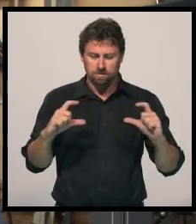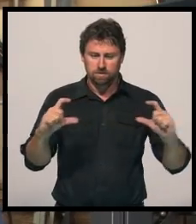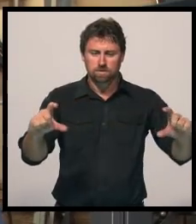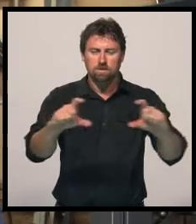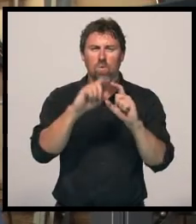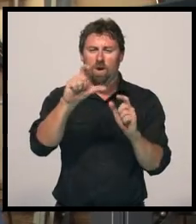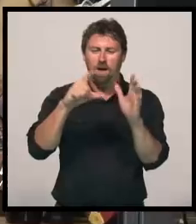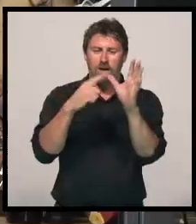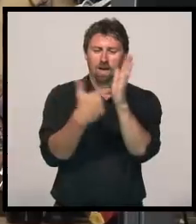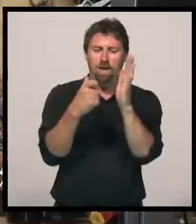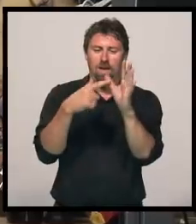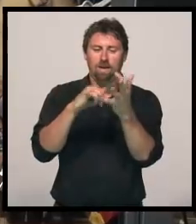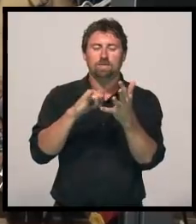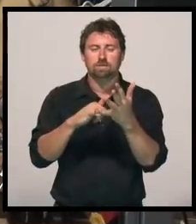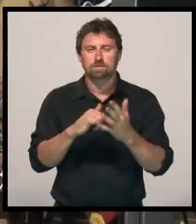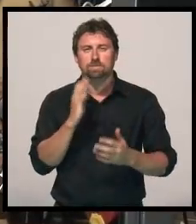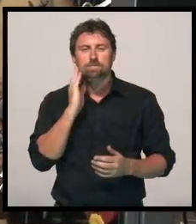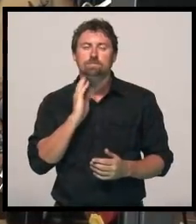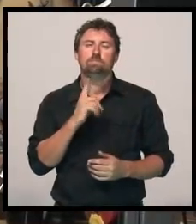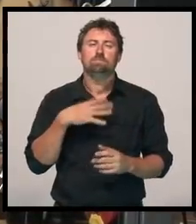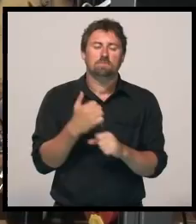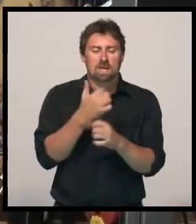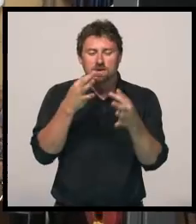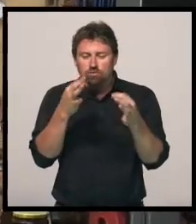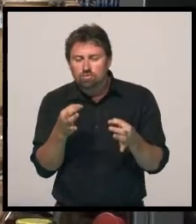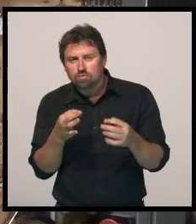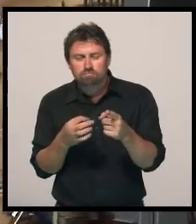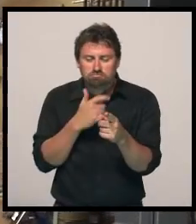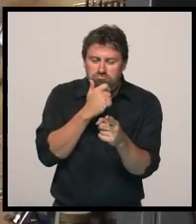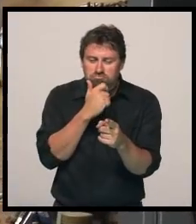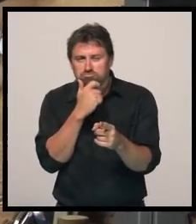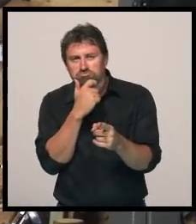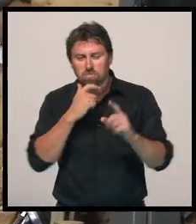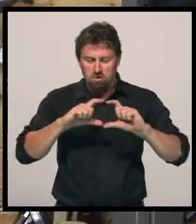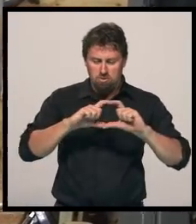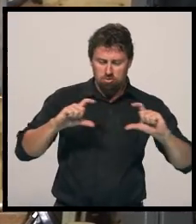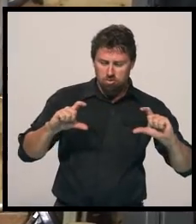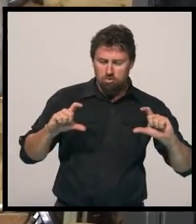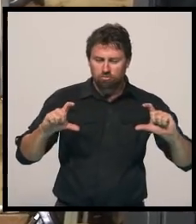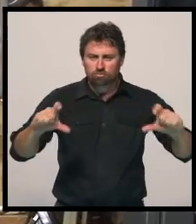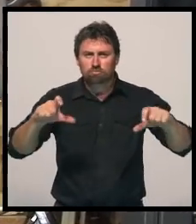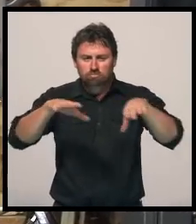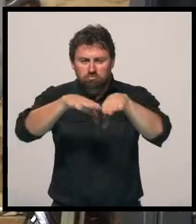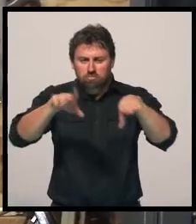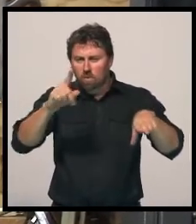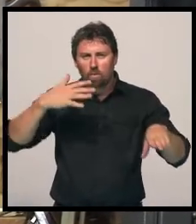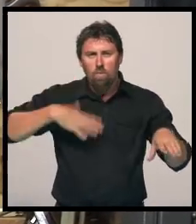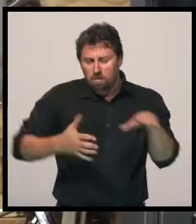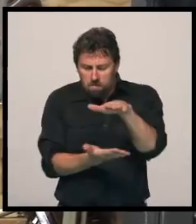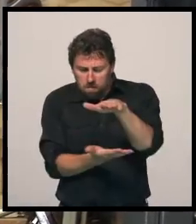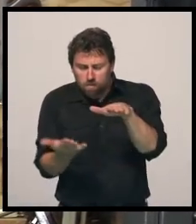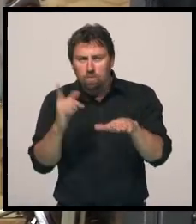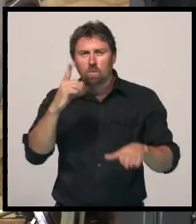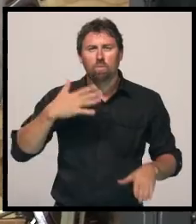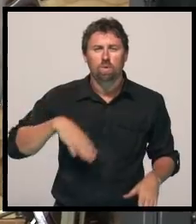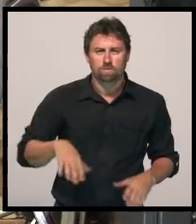The carcass. Some decisions you have to make. First of all, what do you like on the outside? What do you like on the top? What do you